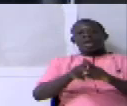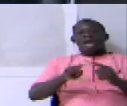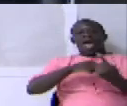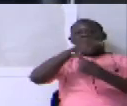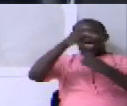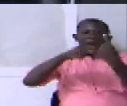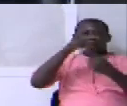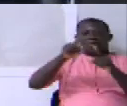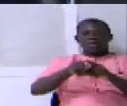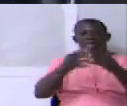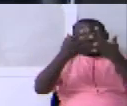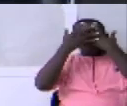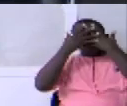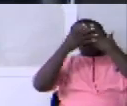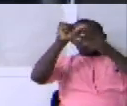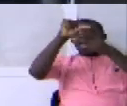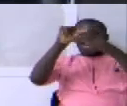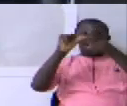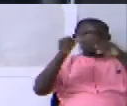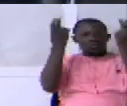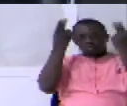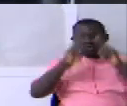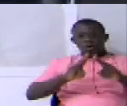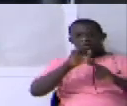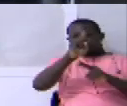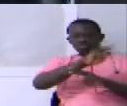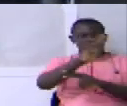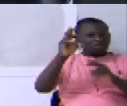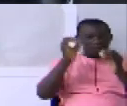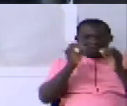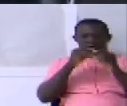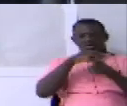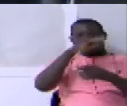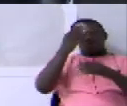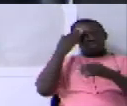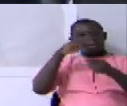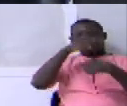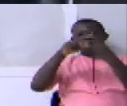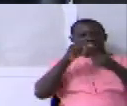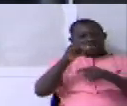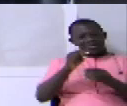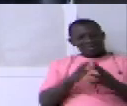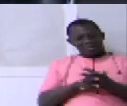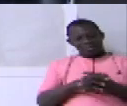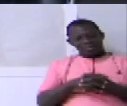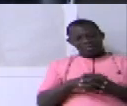about the Prisons Act. Ninketa tere makuti ko kasola lua imalo.